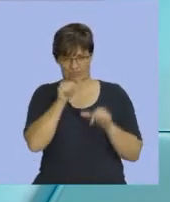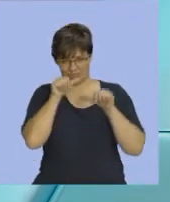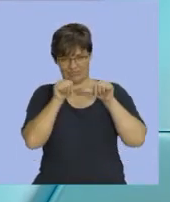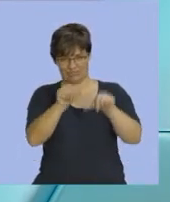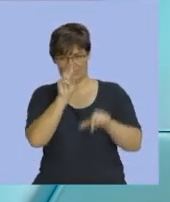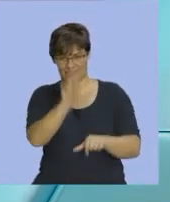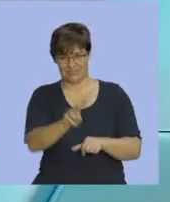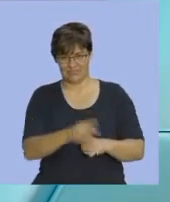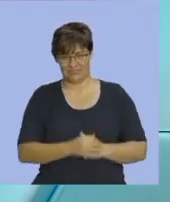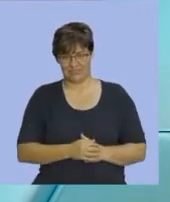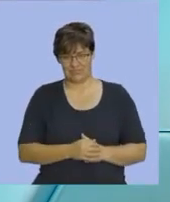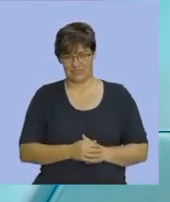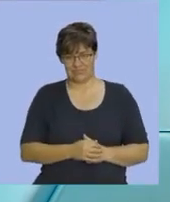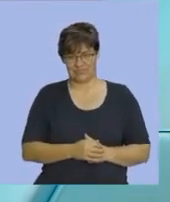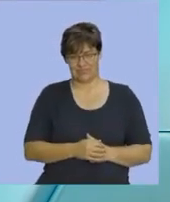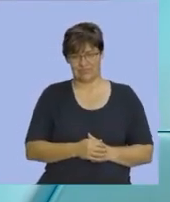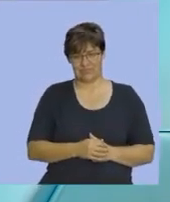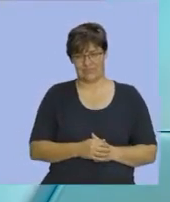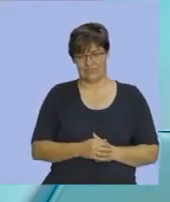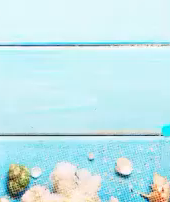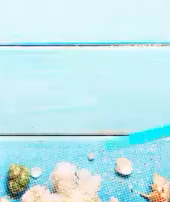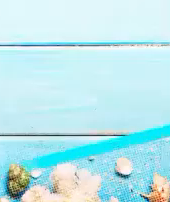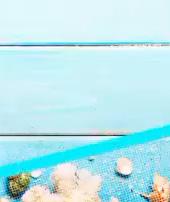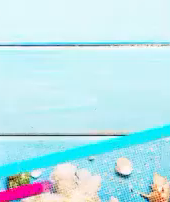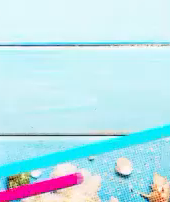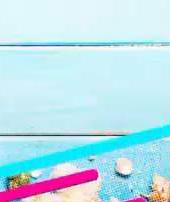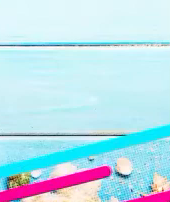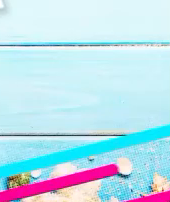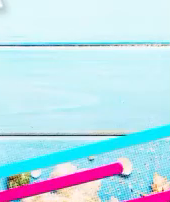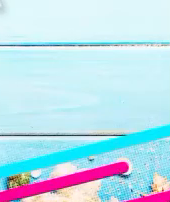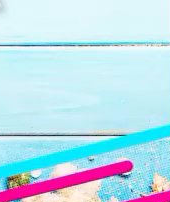quick ad break. Stay tuned.